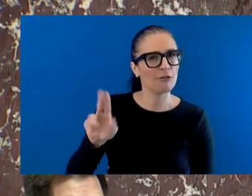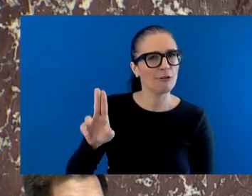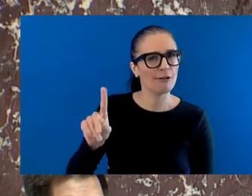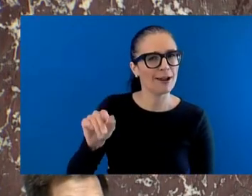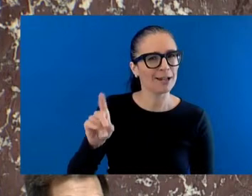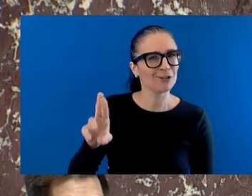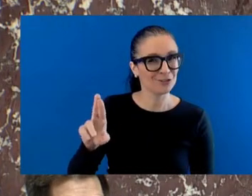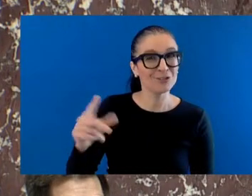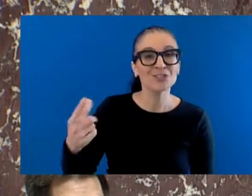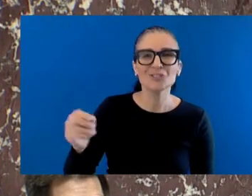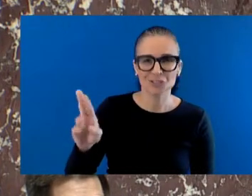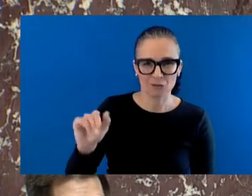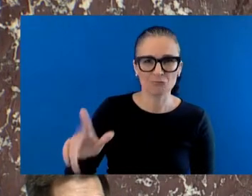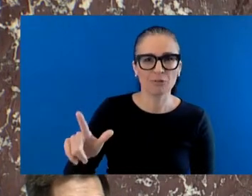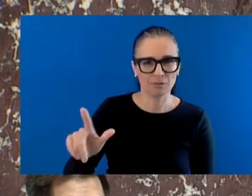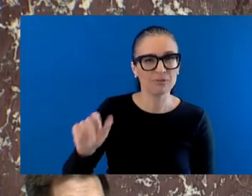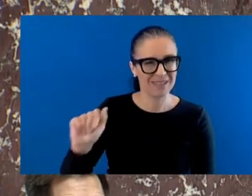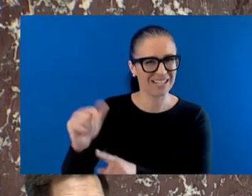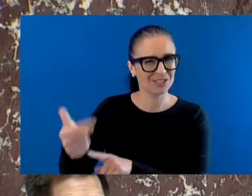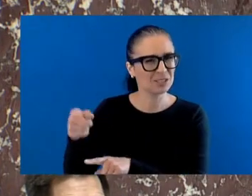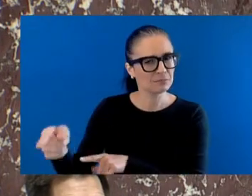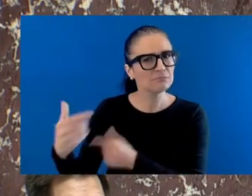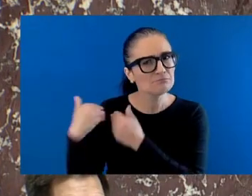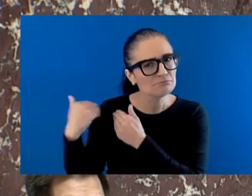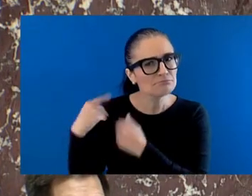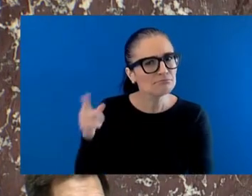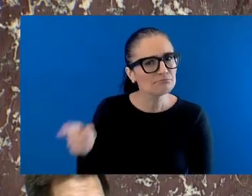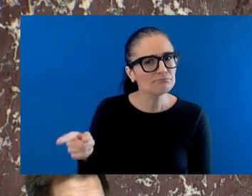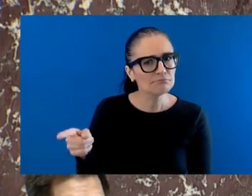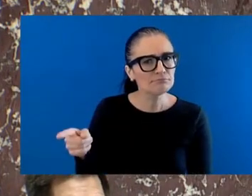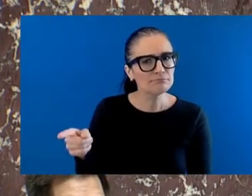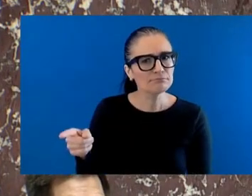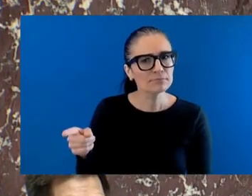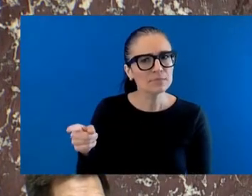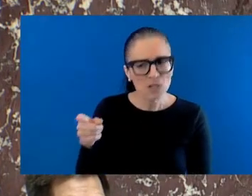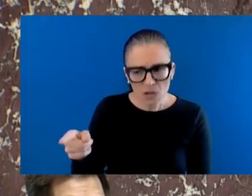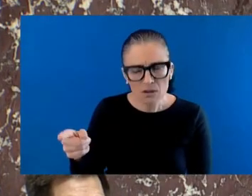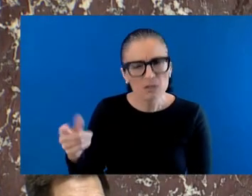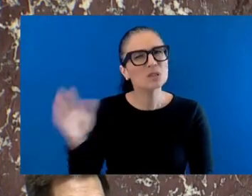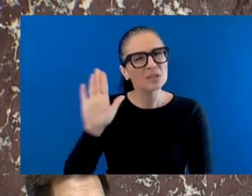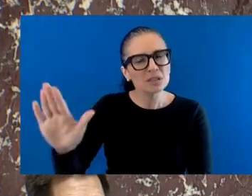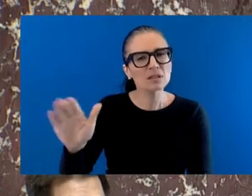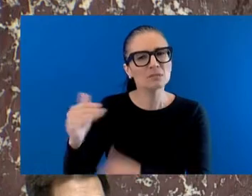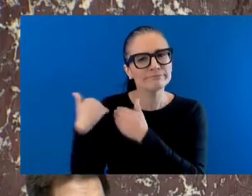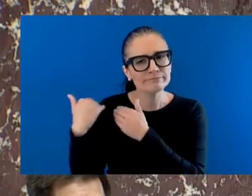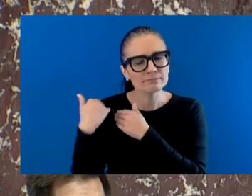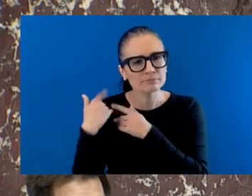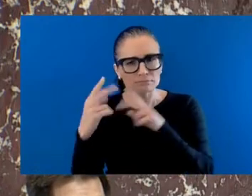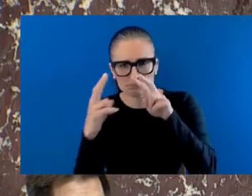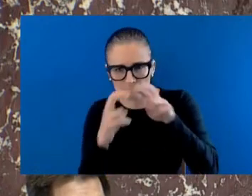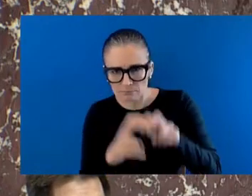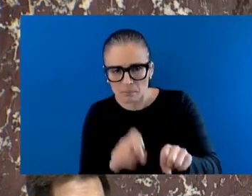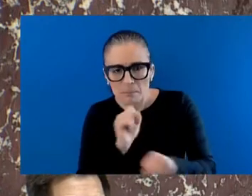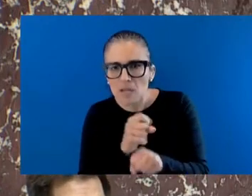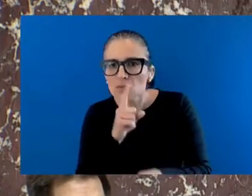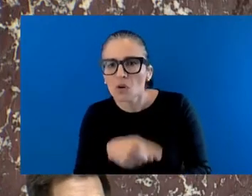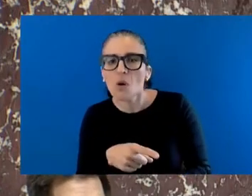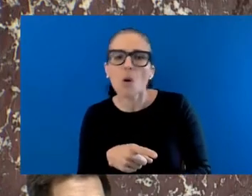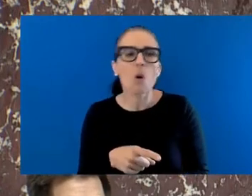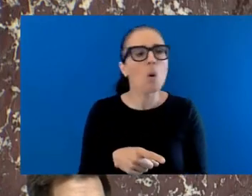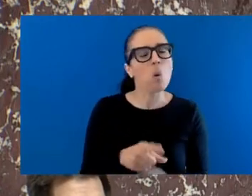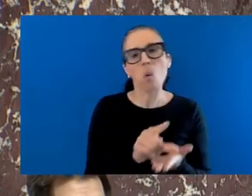of importance to make sure that there is not any type of a kickback scheme or corruption or anything untoward going